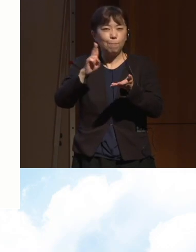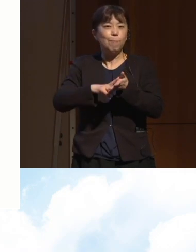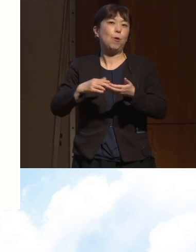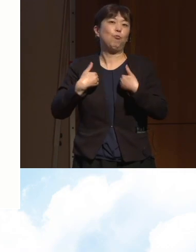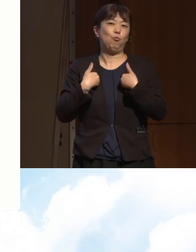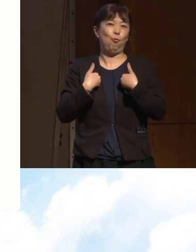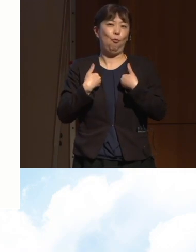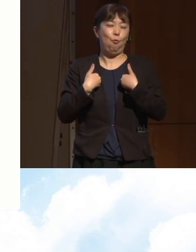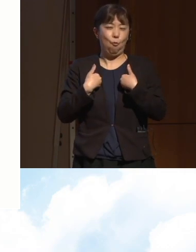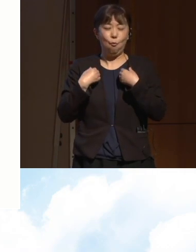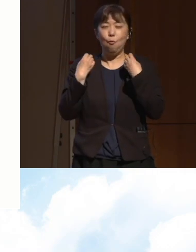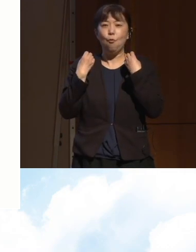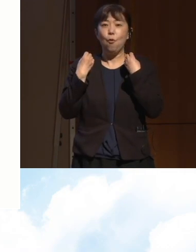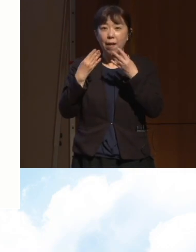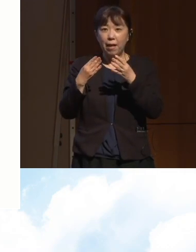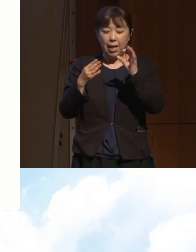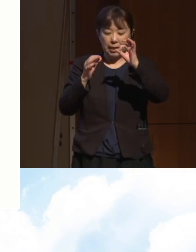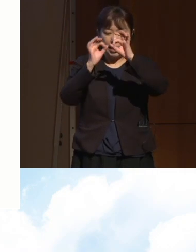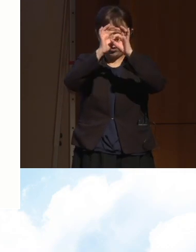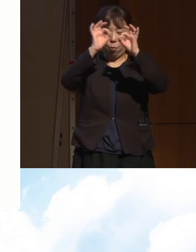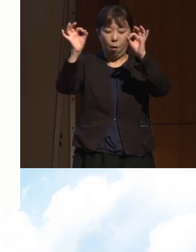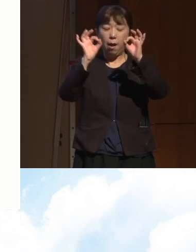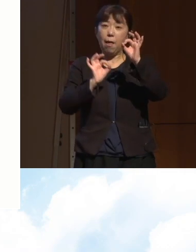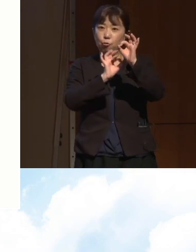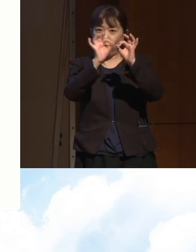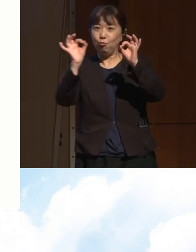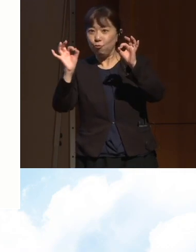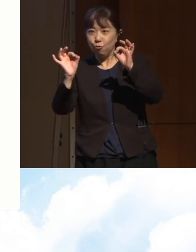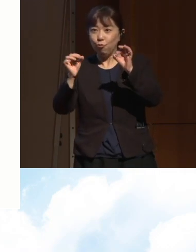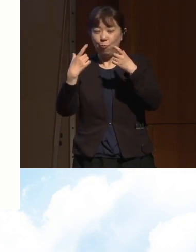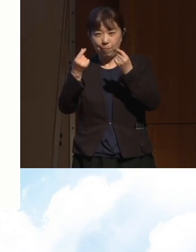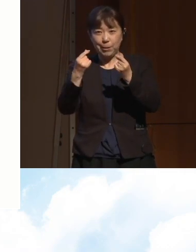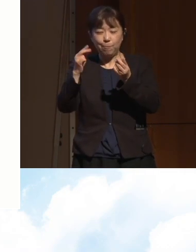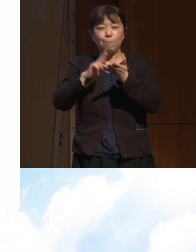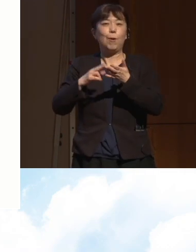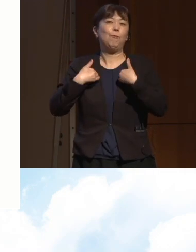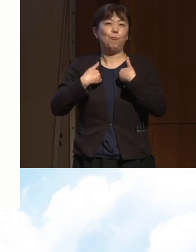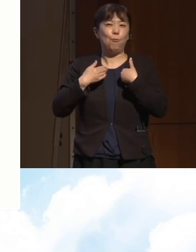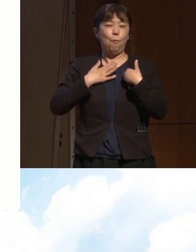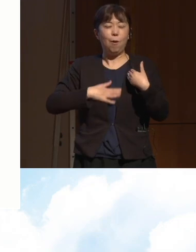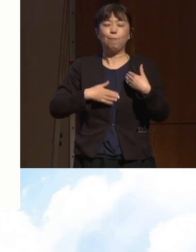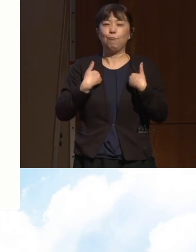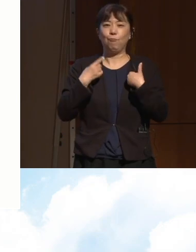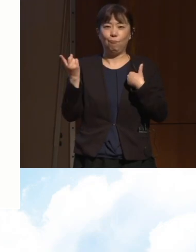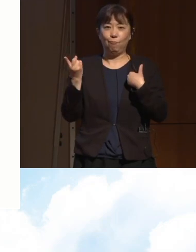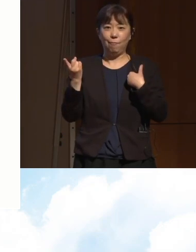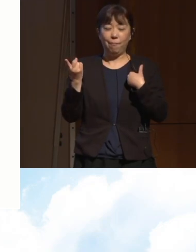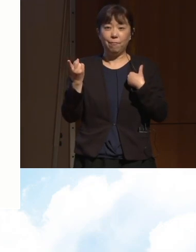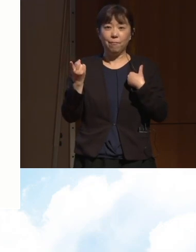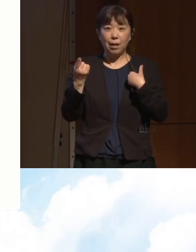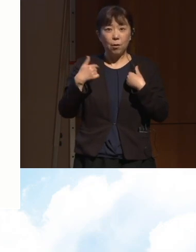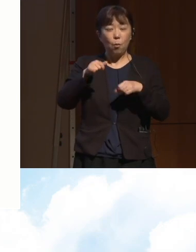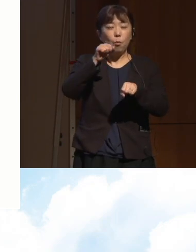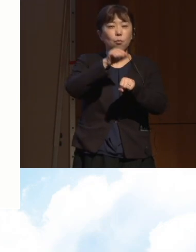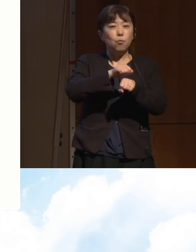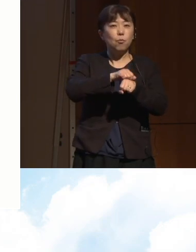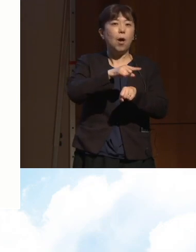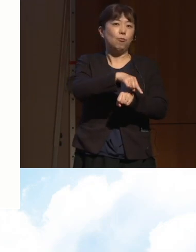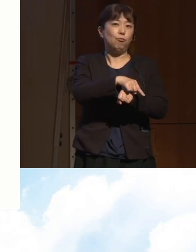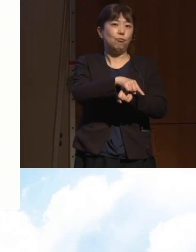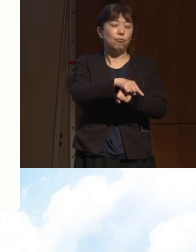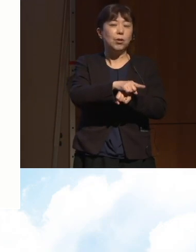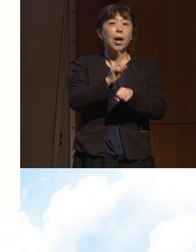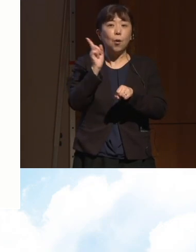sequence, we've already got the tools to know which one of those vaccines is going to be the best to approach it. So we need to define